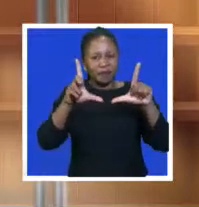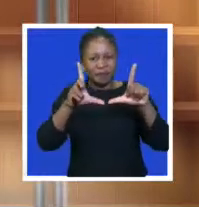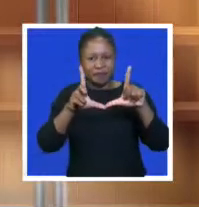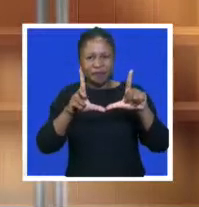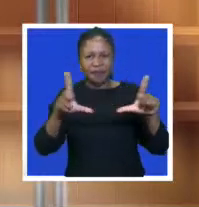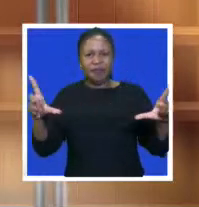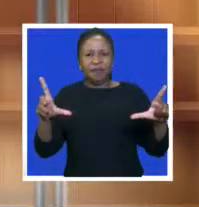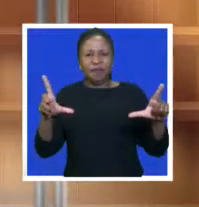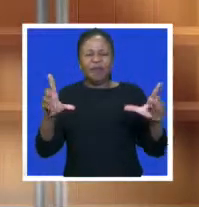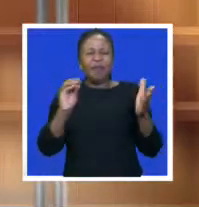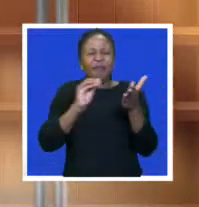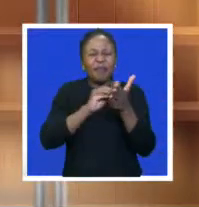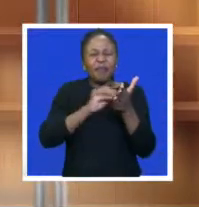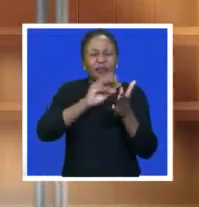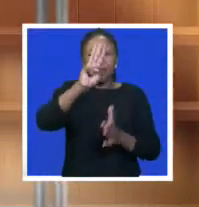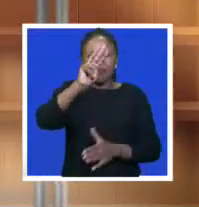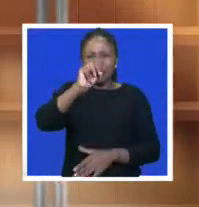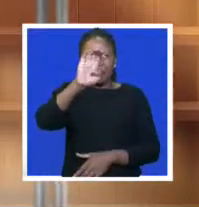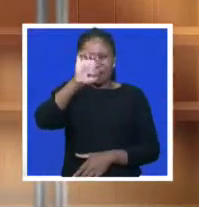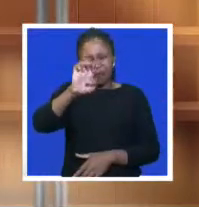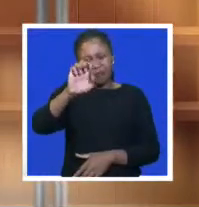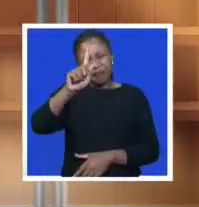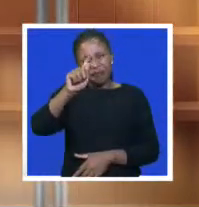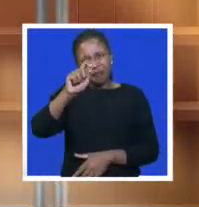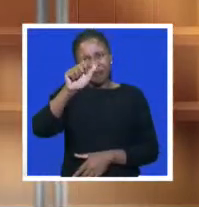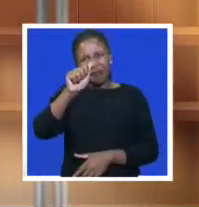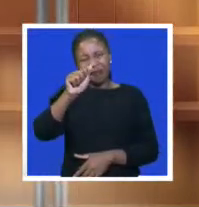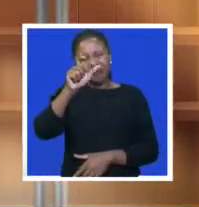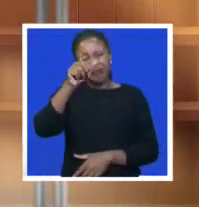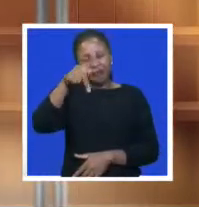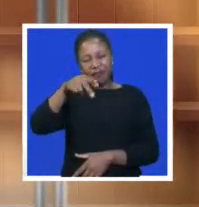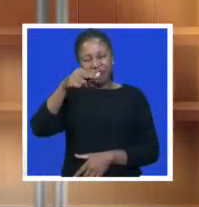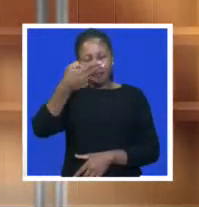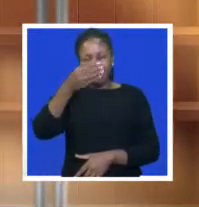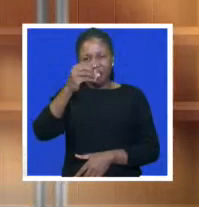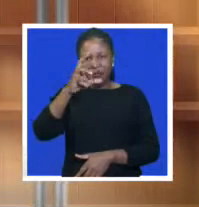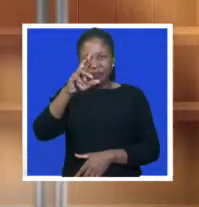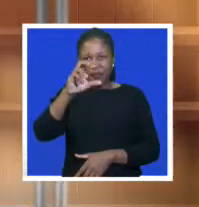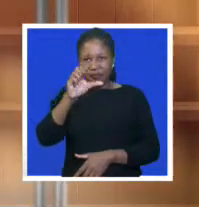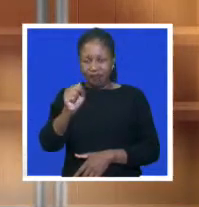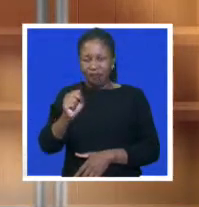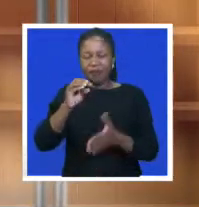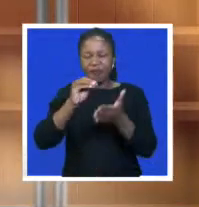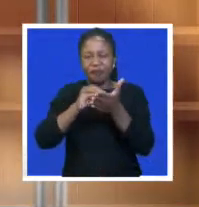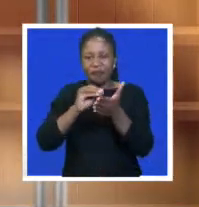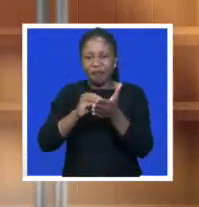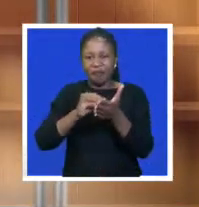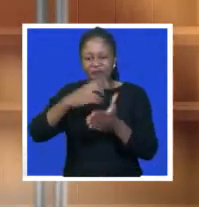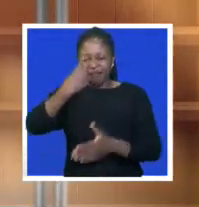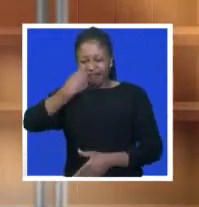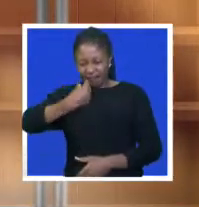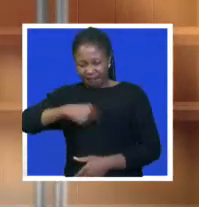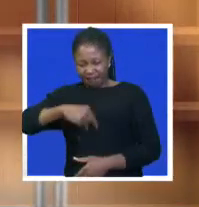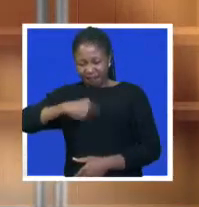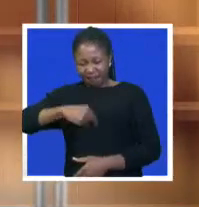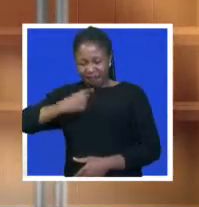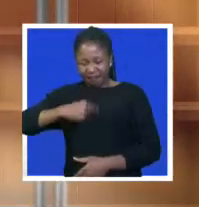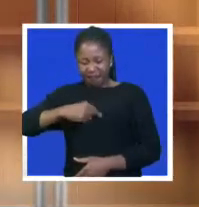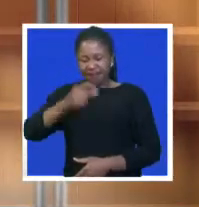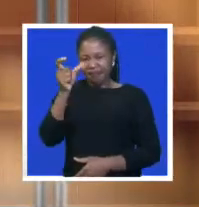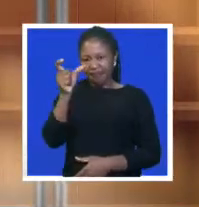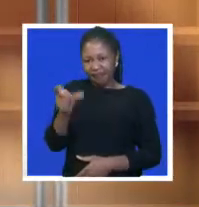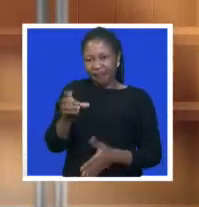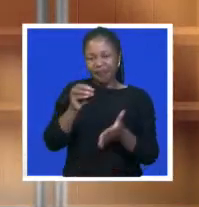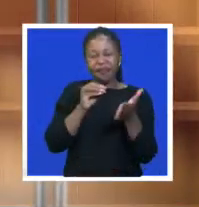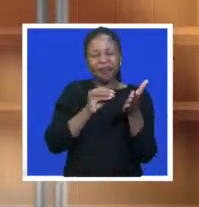those metaphors, those personification, the idioms, the simile that you're talking about right now, and the list is endless,